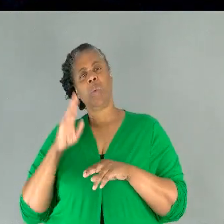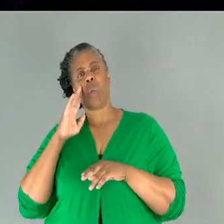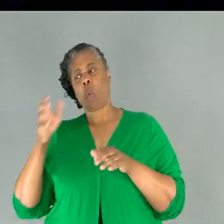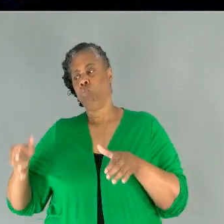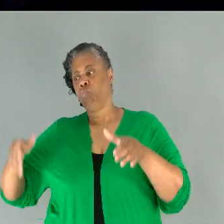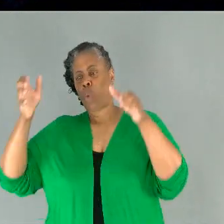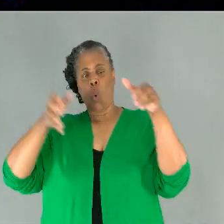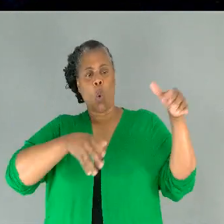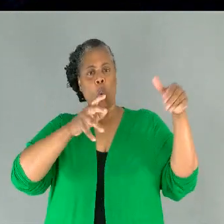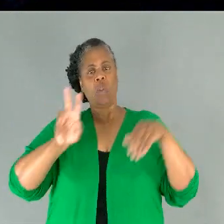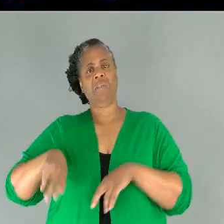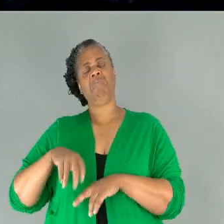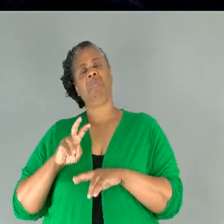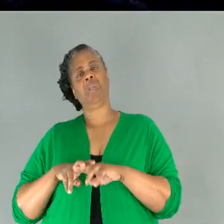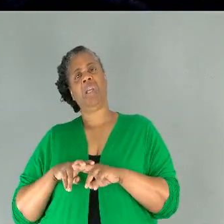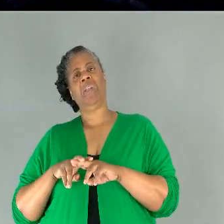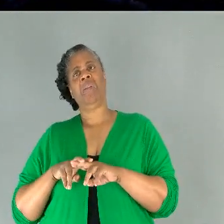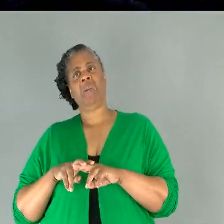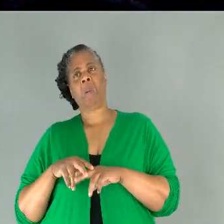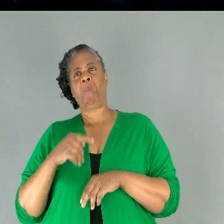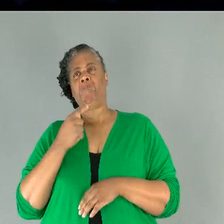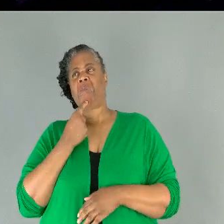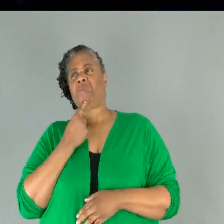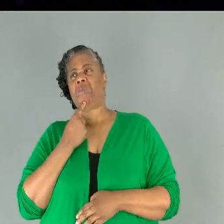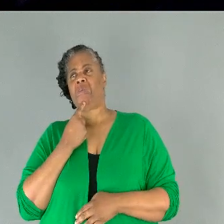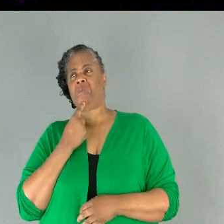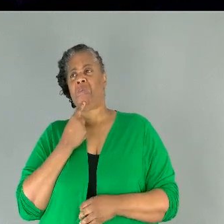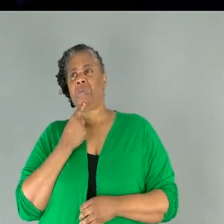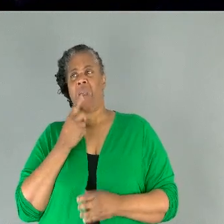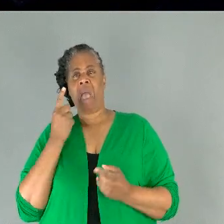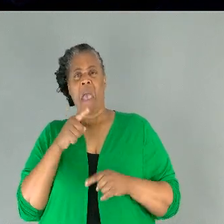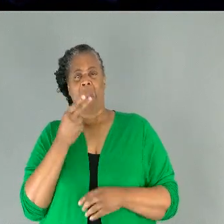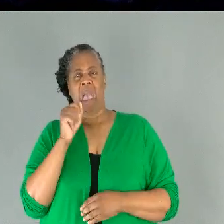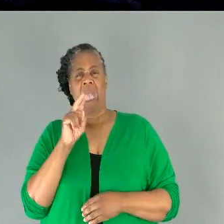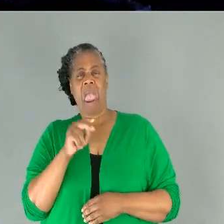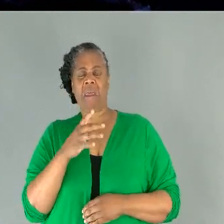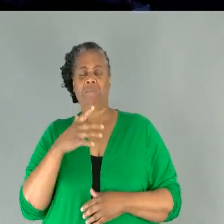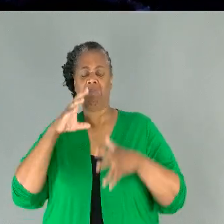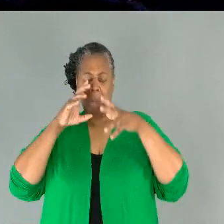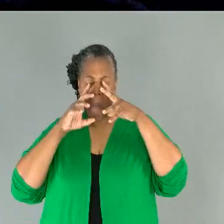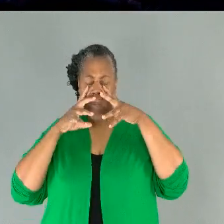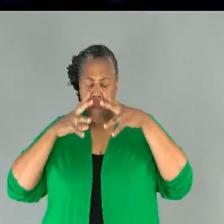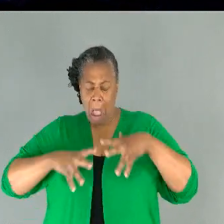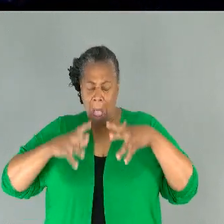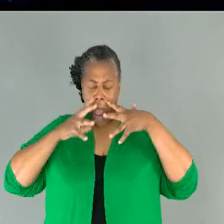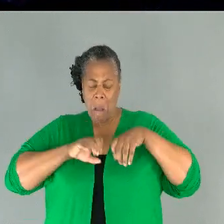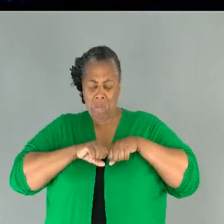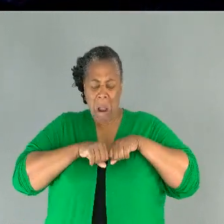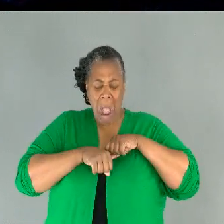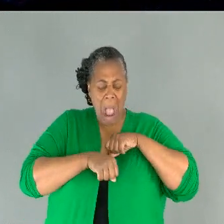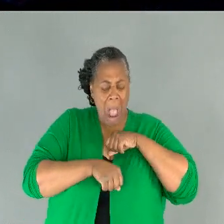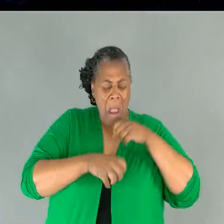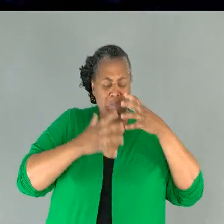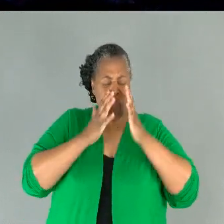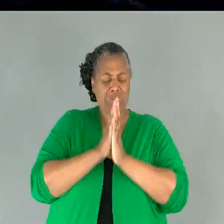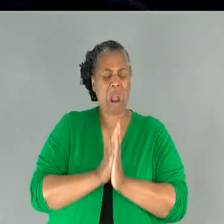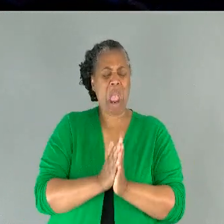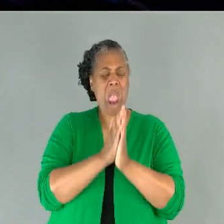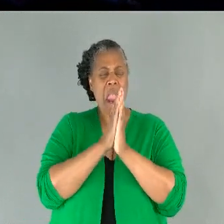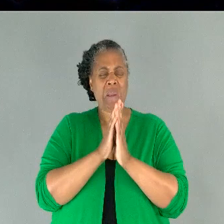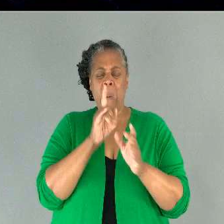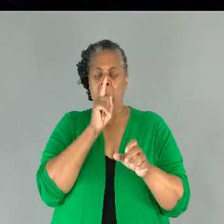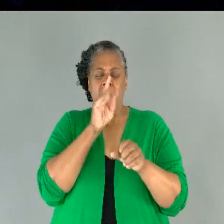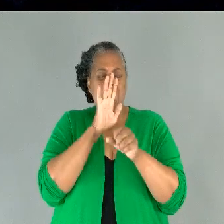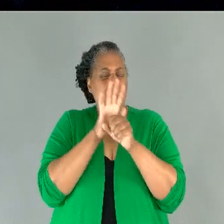of the Lord's temple. In bitterness of soul, Hannah wept much and prayed to the Lord, and she made a